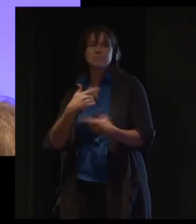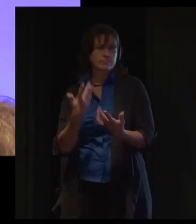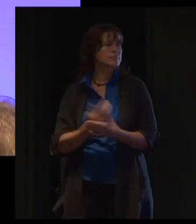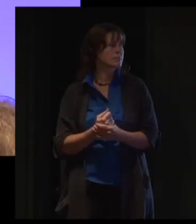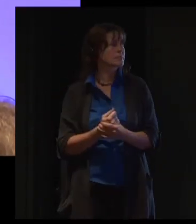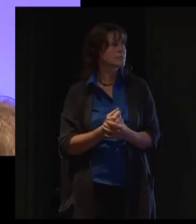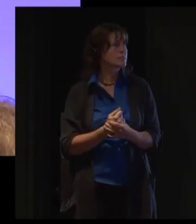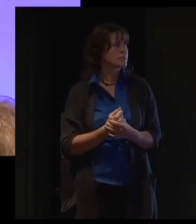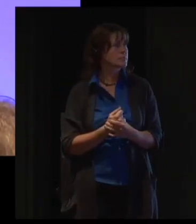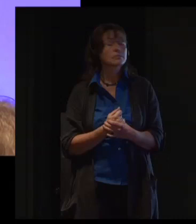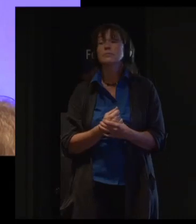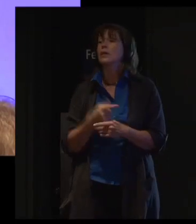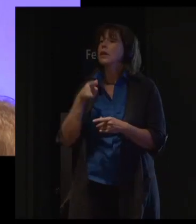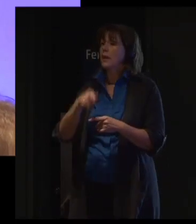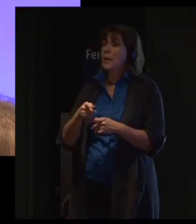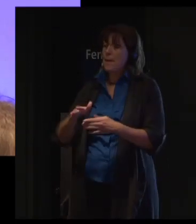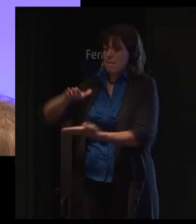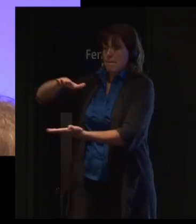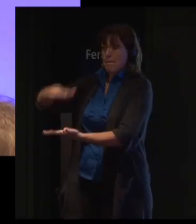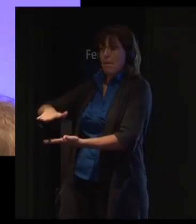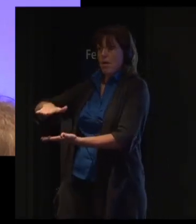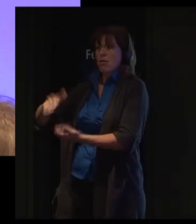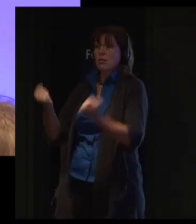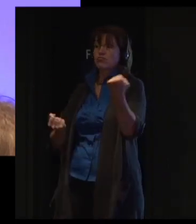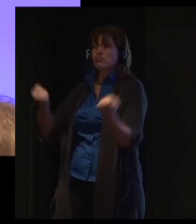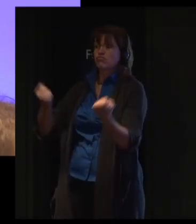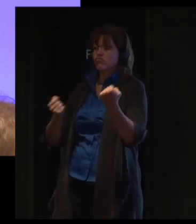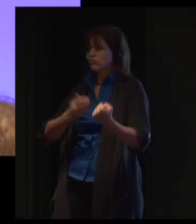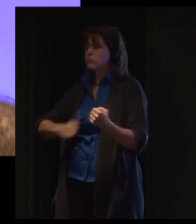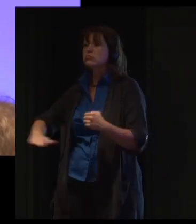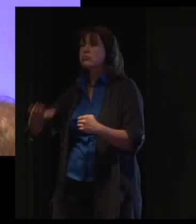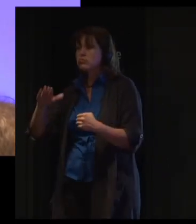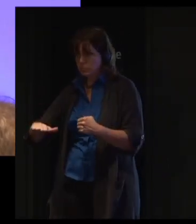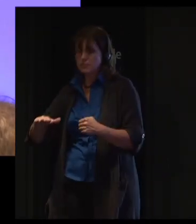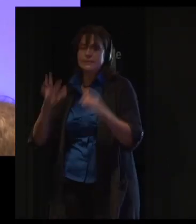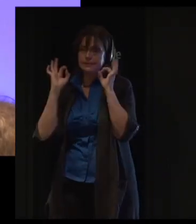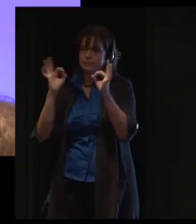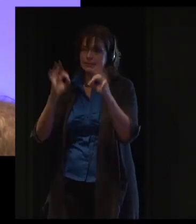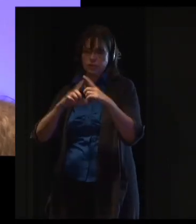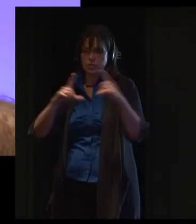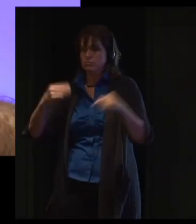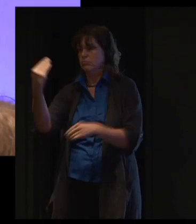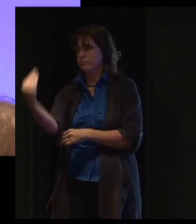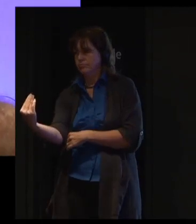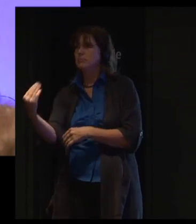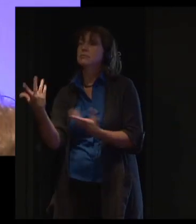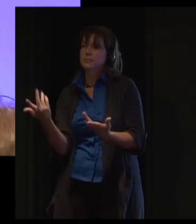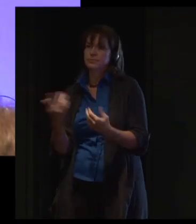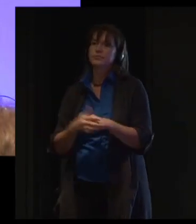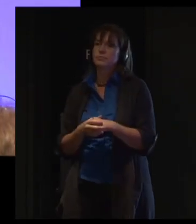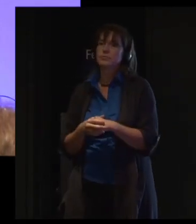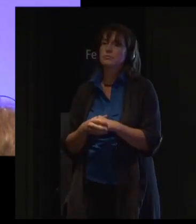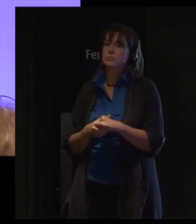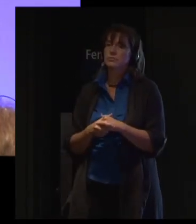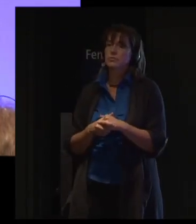And special parking tickets for vans which cannot use the car park building because of their